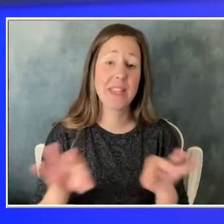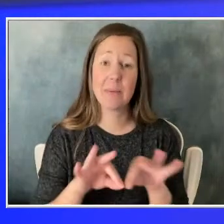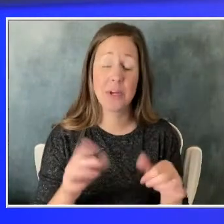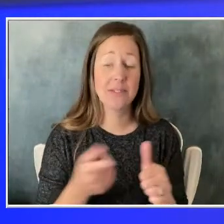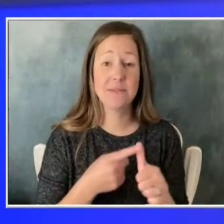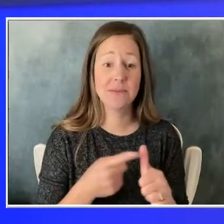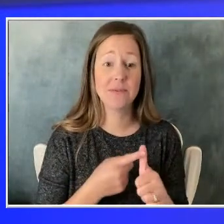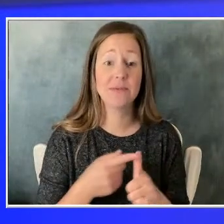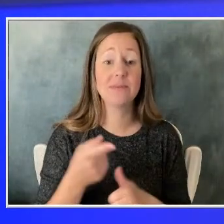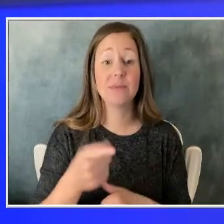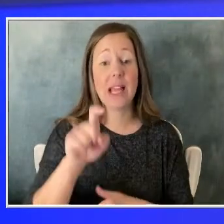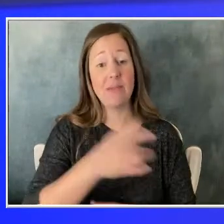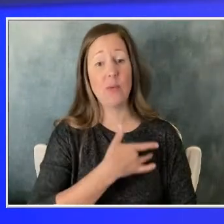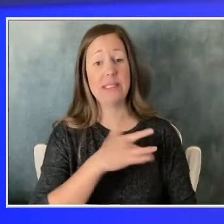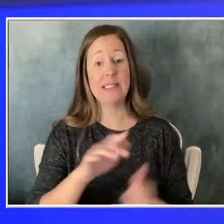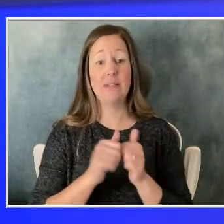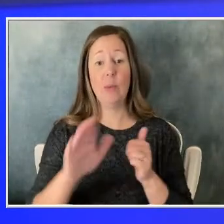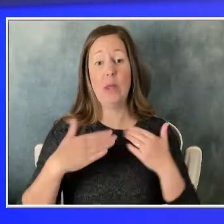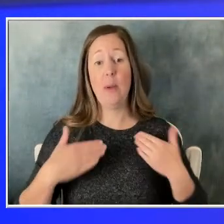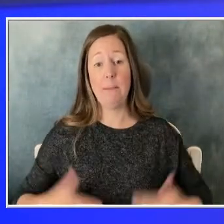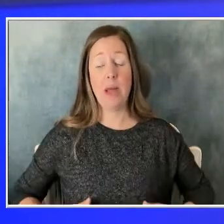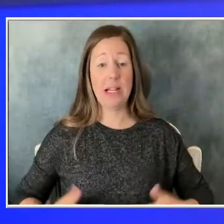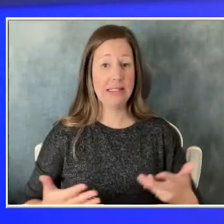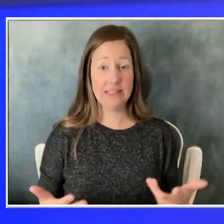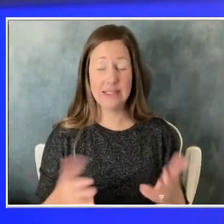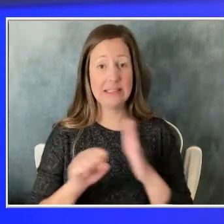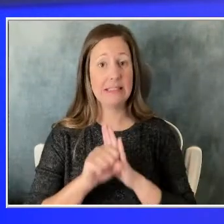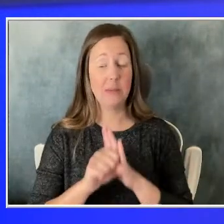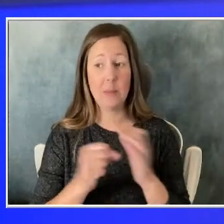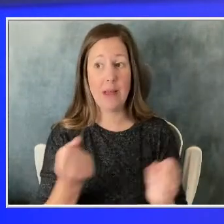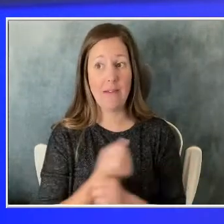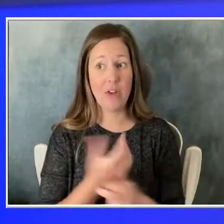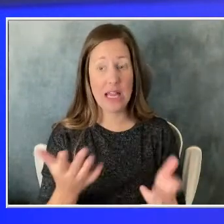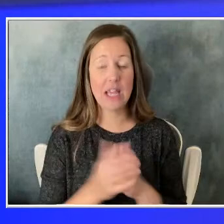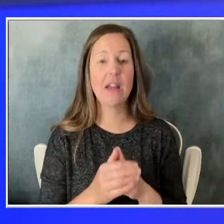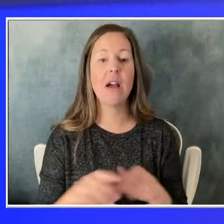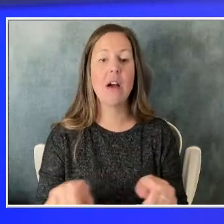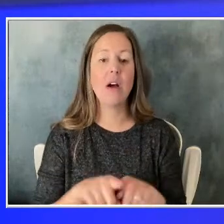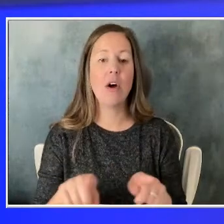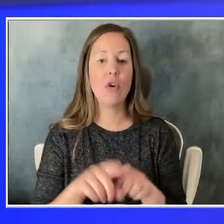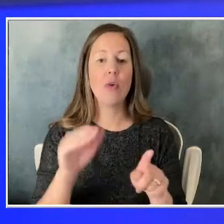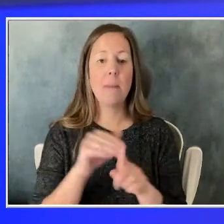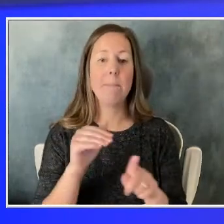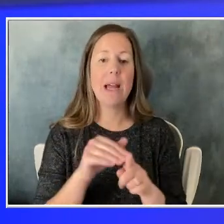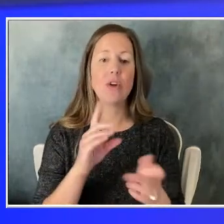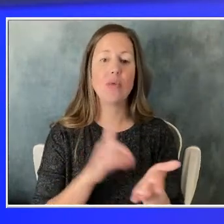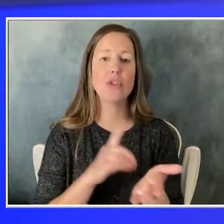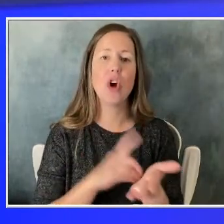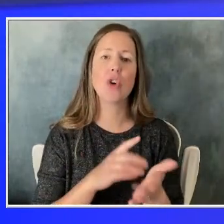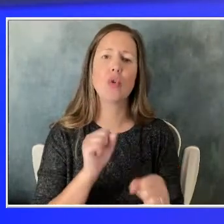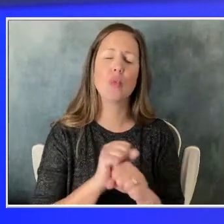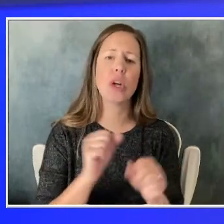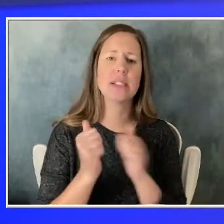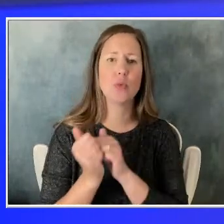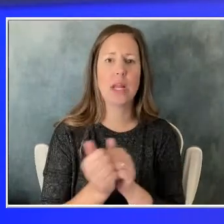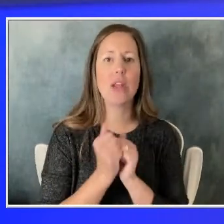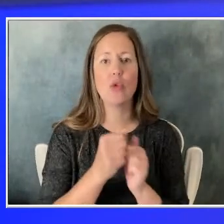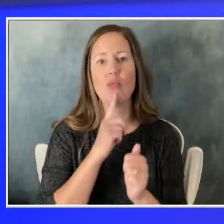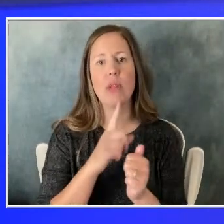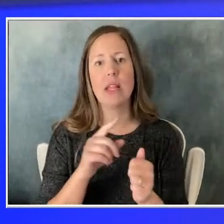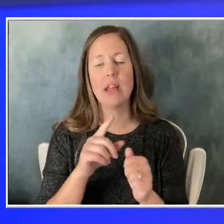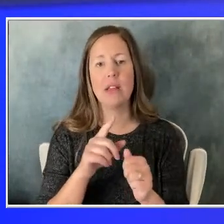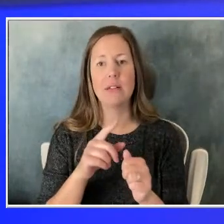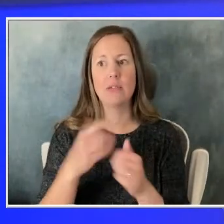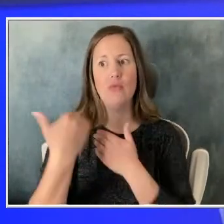sensitive to your body symptoms. And because you also remind your doctors working together, so that's a responsibility. Make sure your